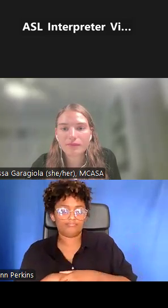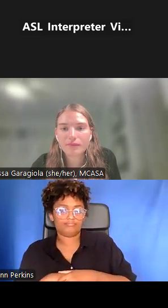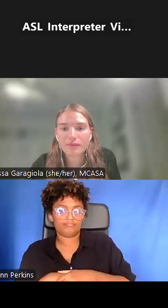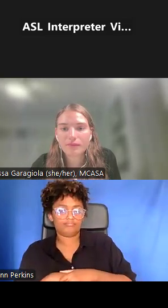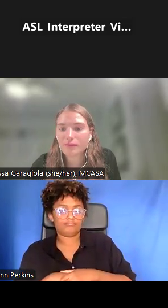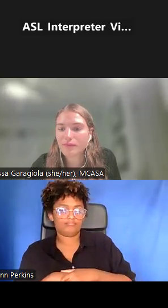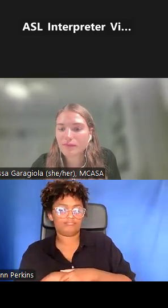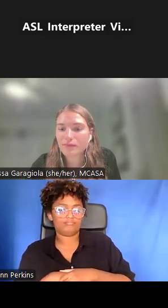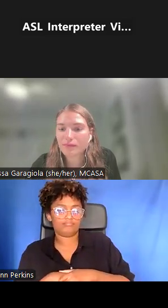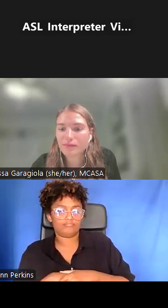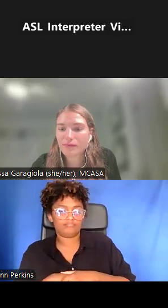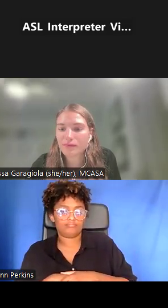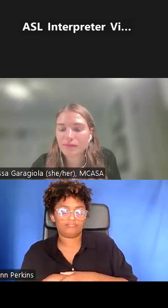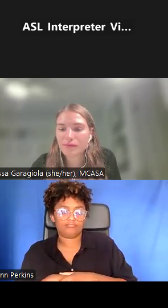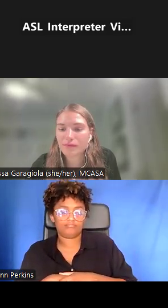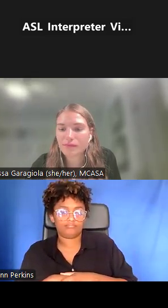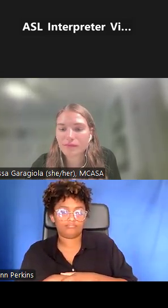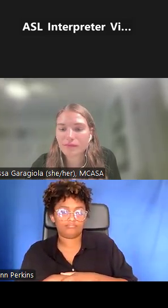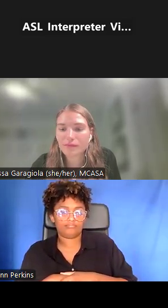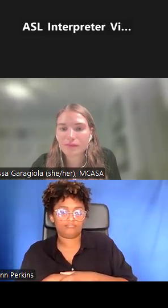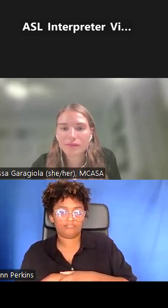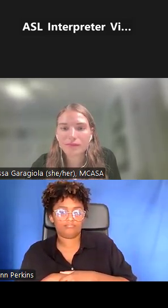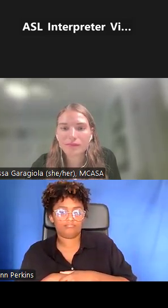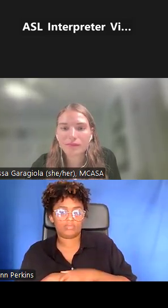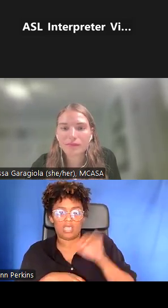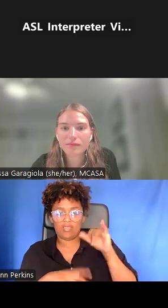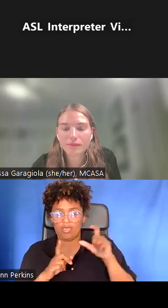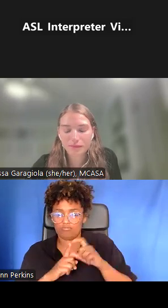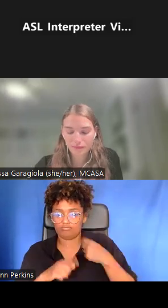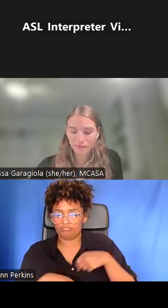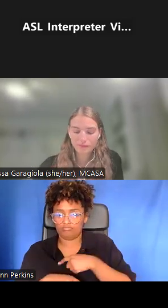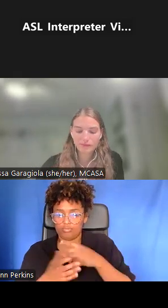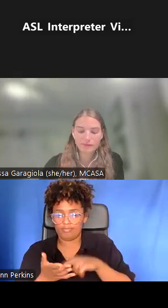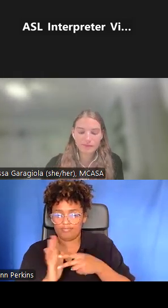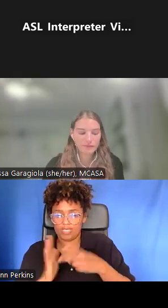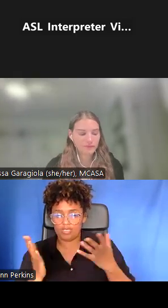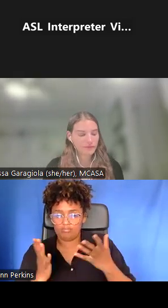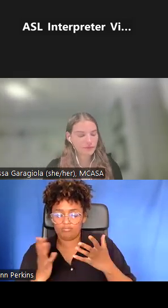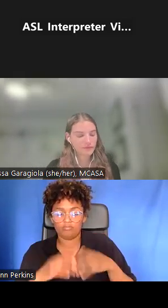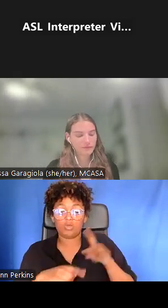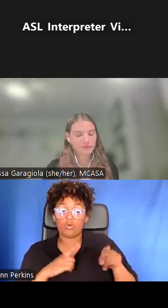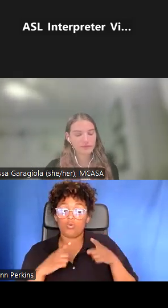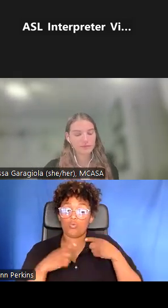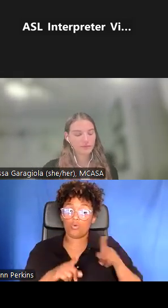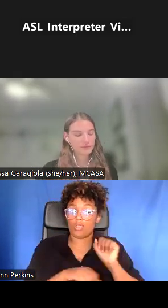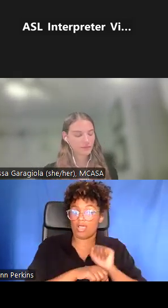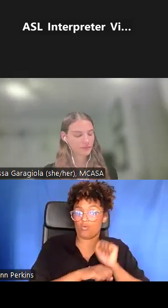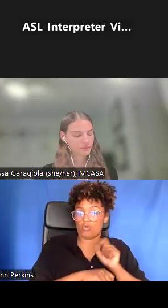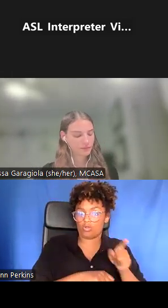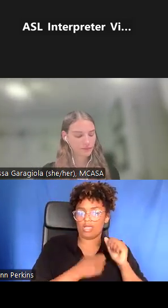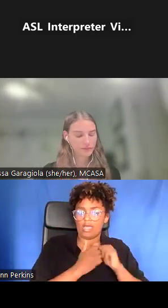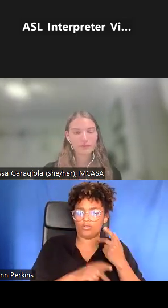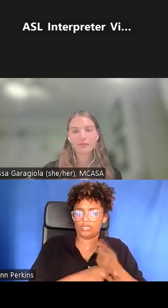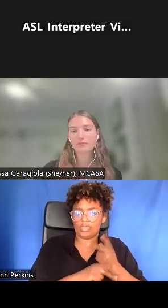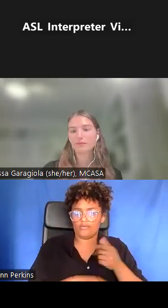about professional self-care is we're really talking about how to take care of yourself at work. So put in any ideas